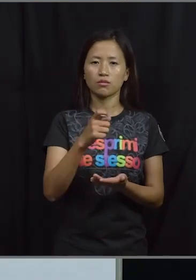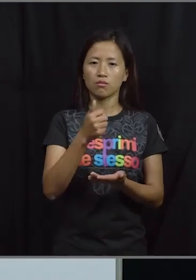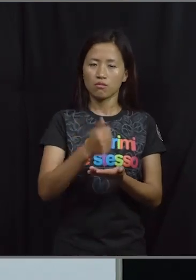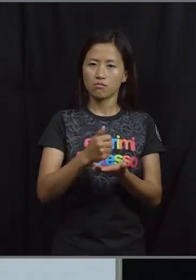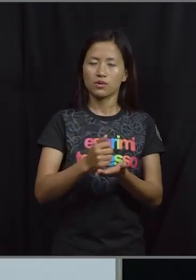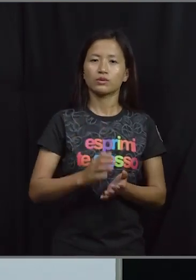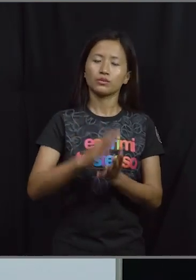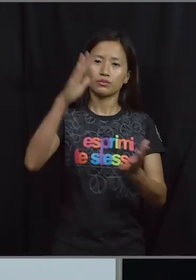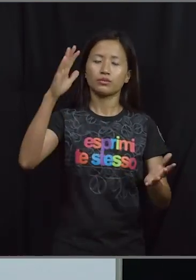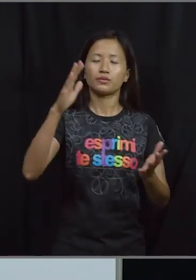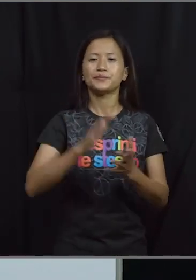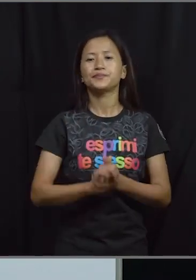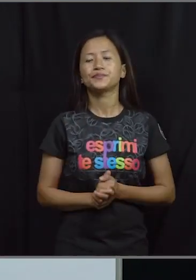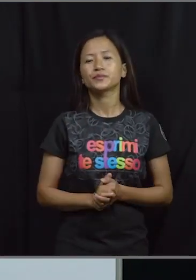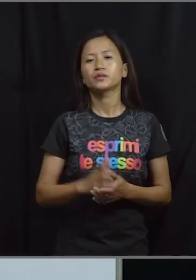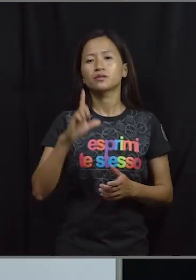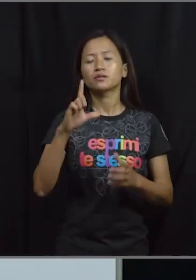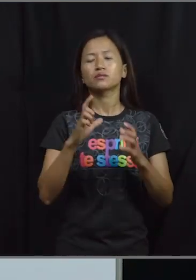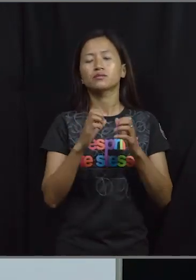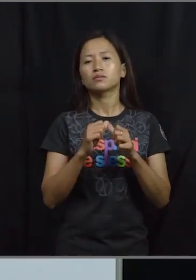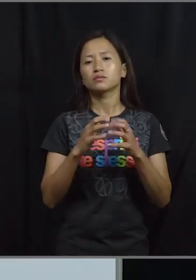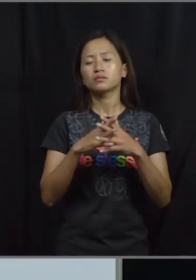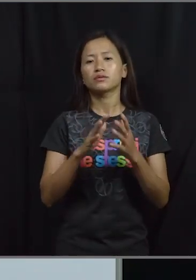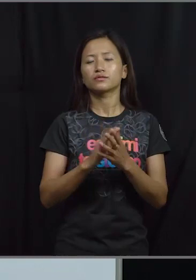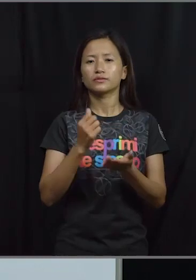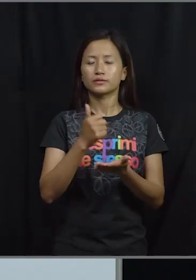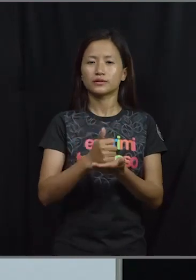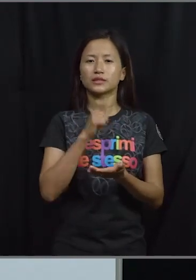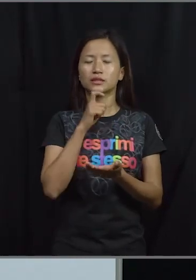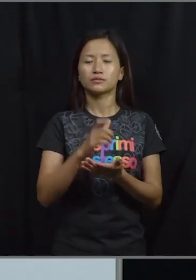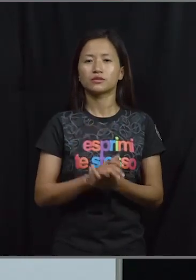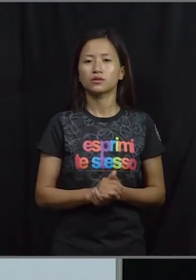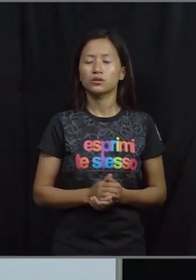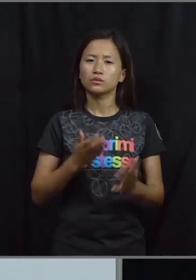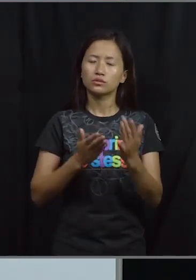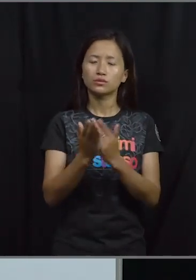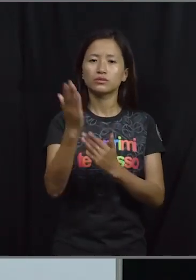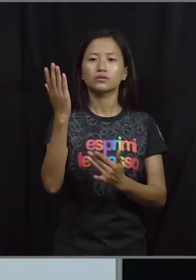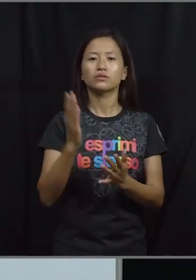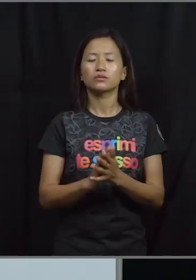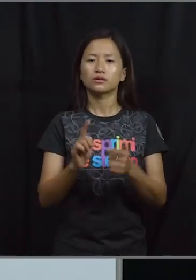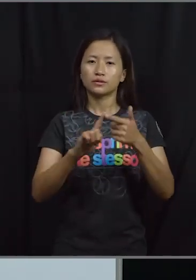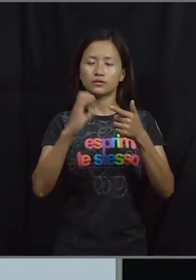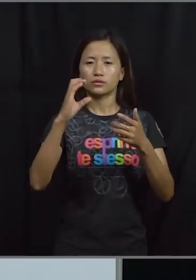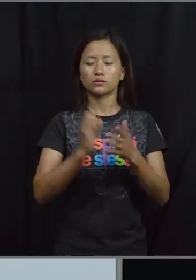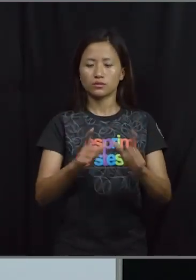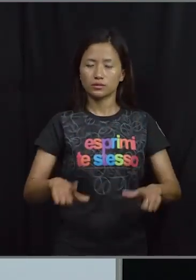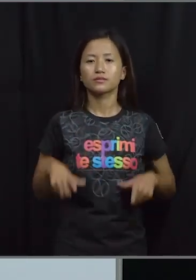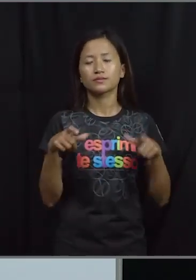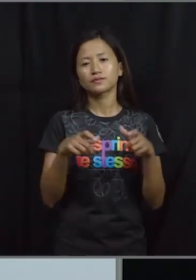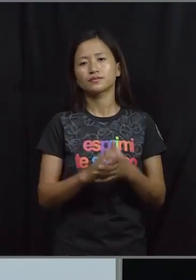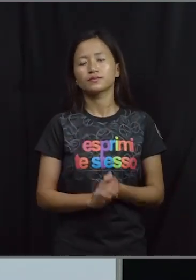is simply called law of demand. You have to remember this throughout your economics life.